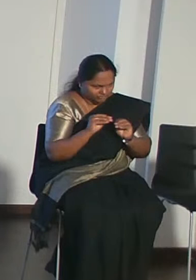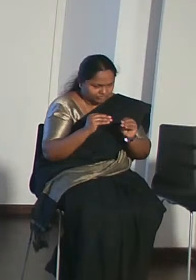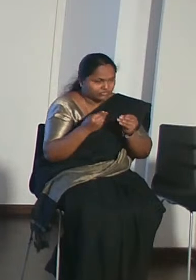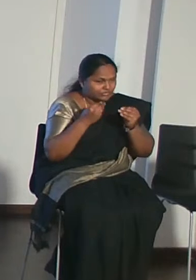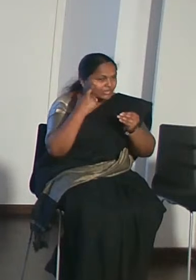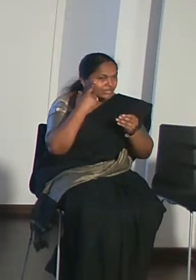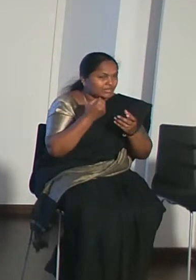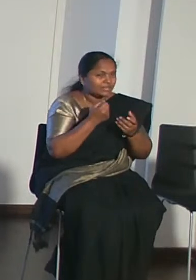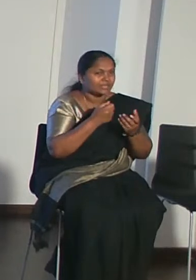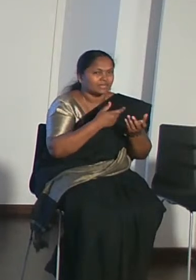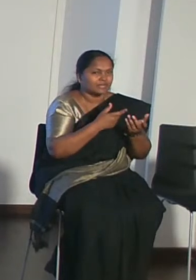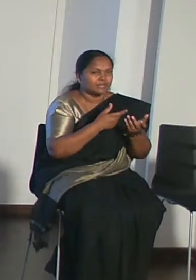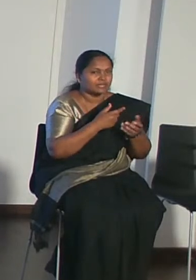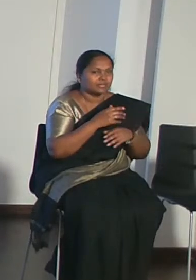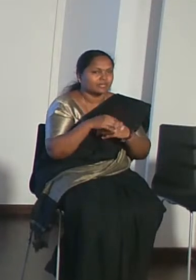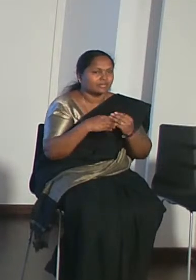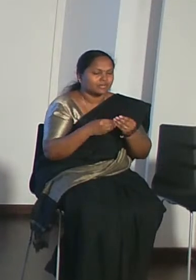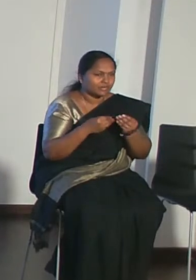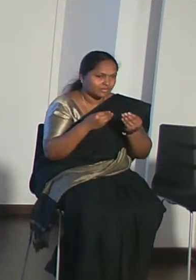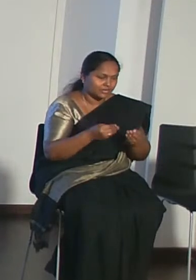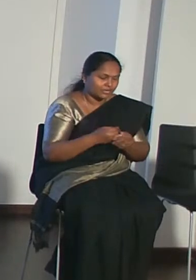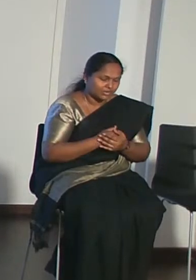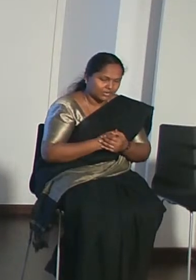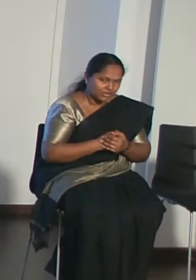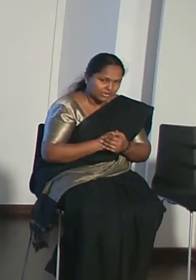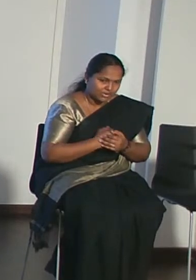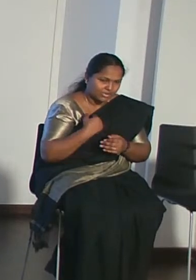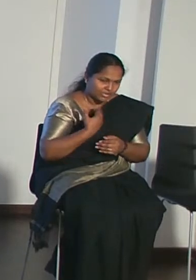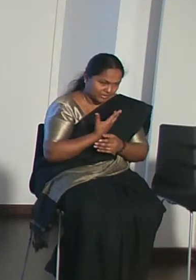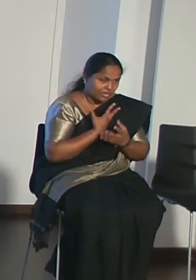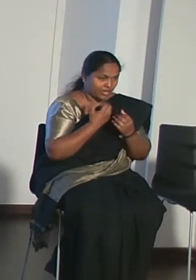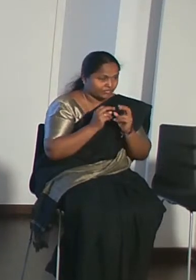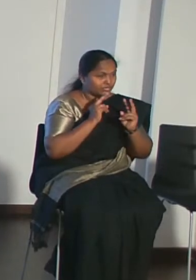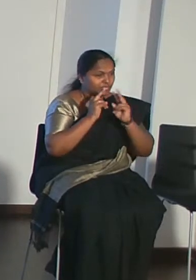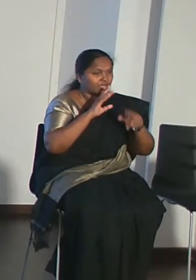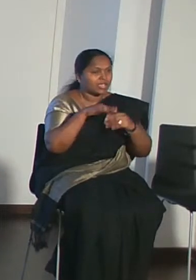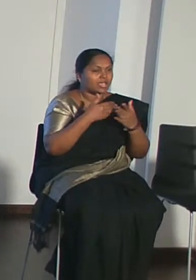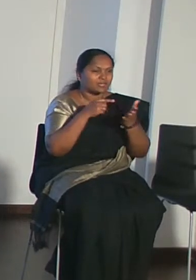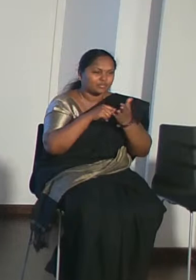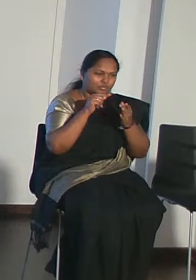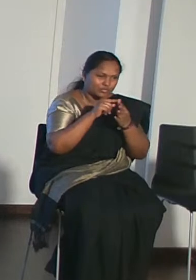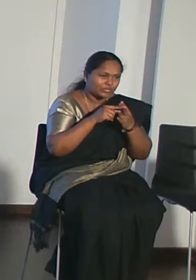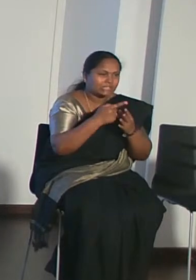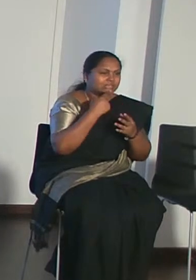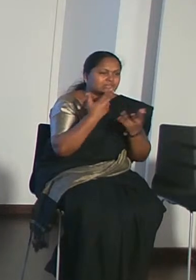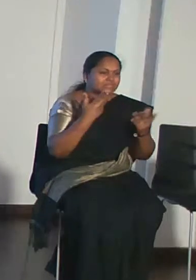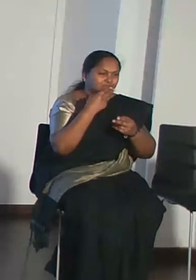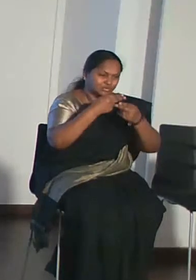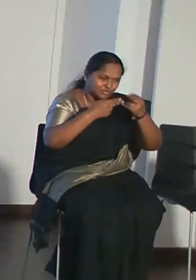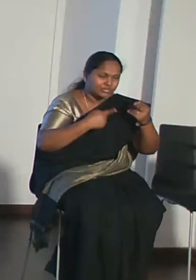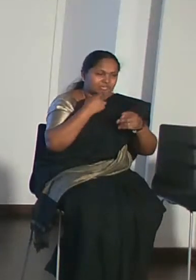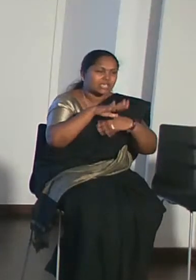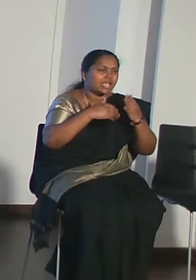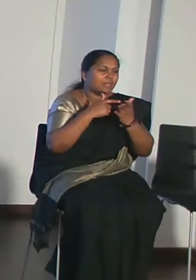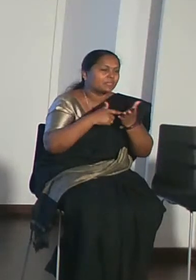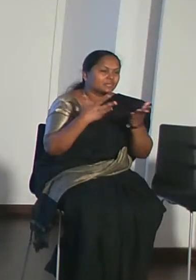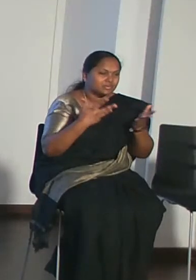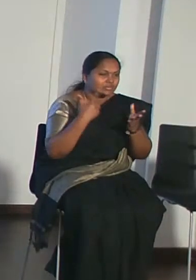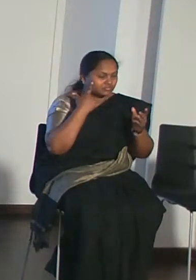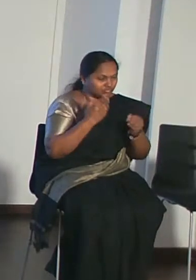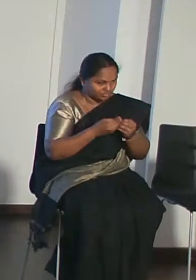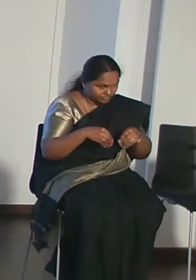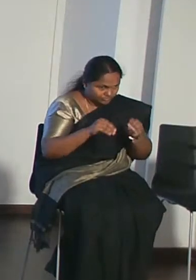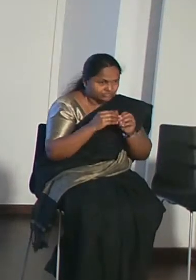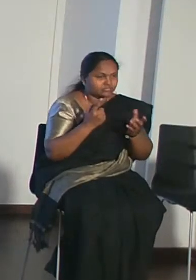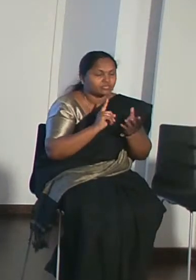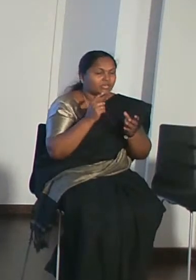an insight into. And so we aren't talking about pointing out and saying the story tells us about this anymore.